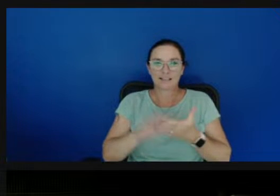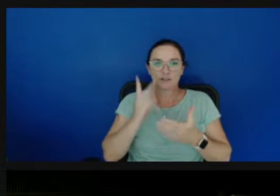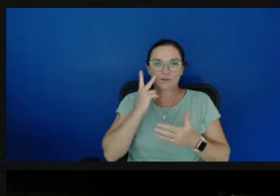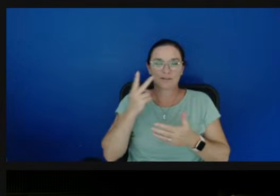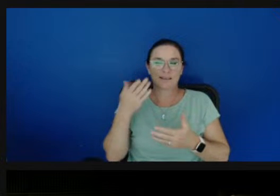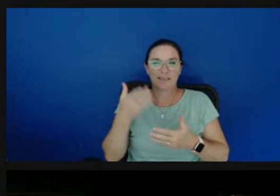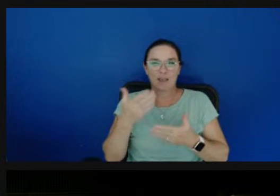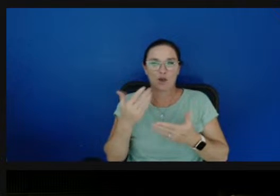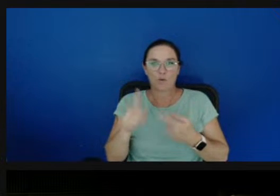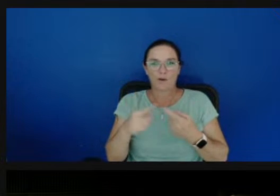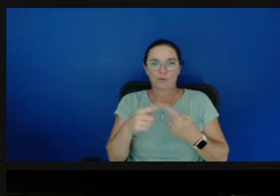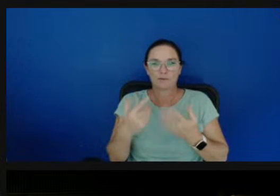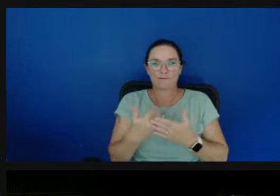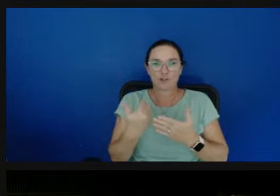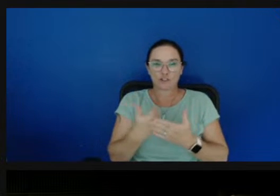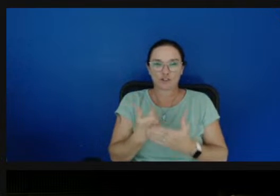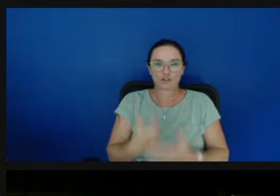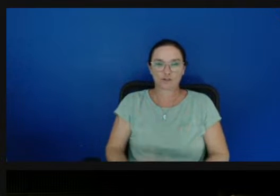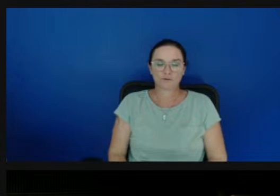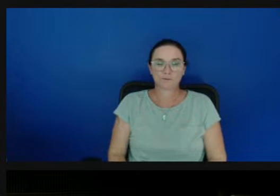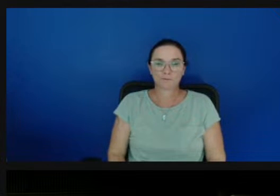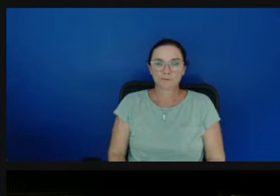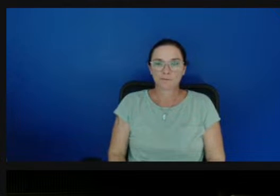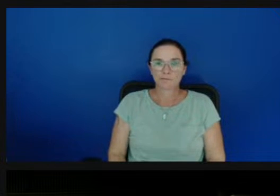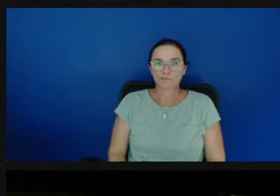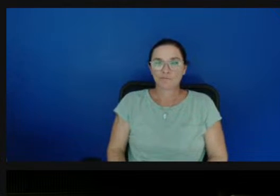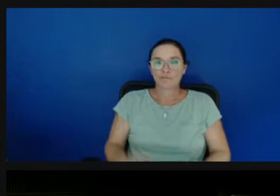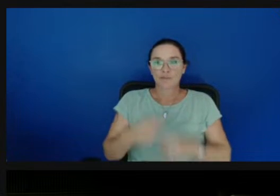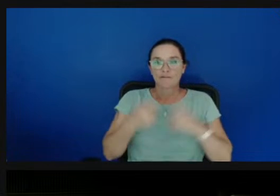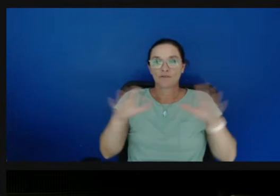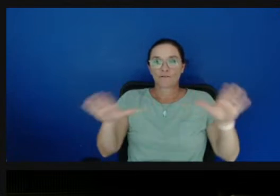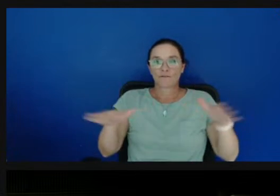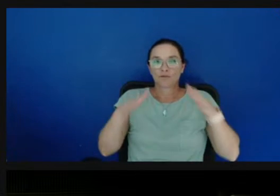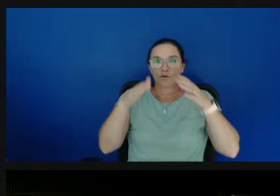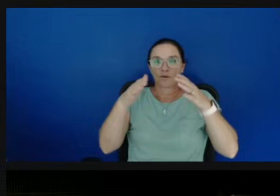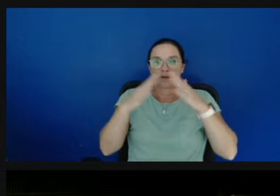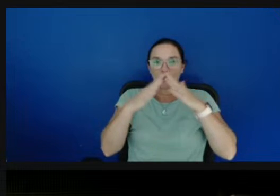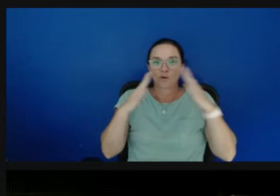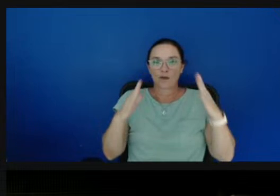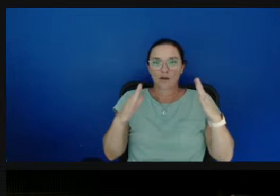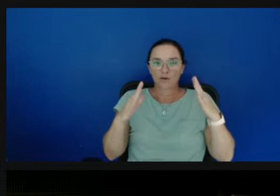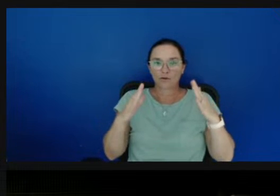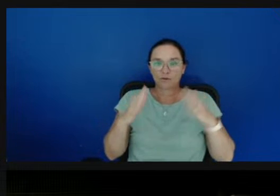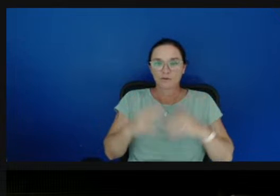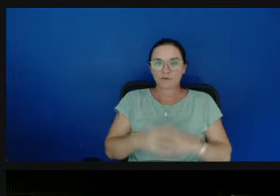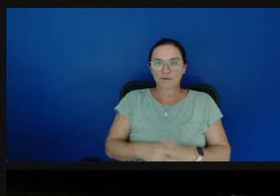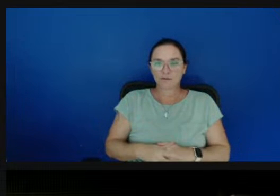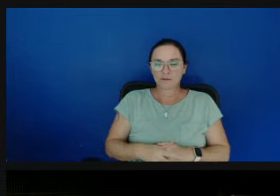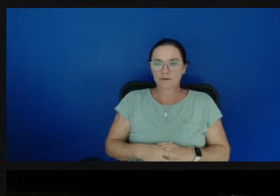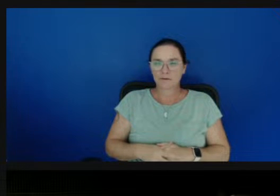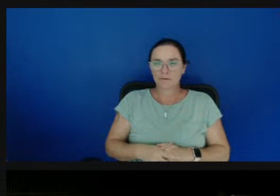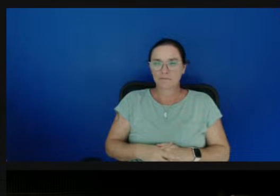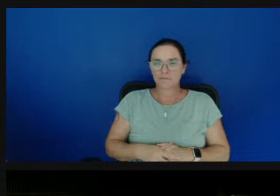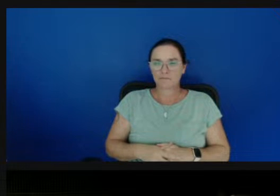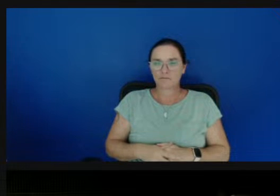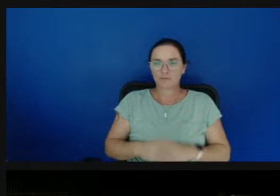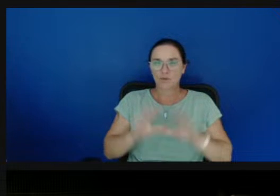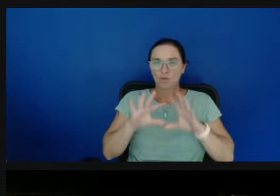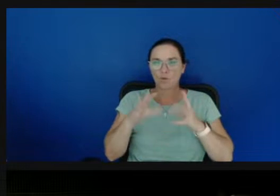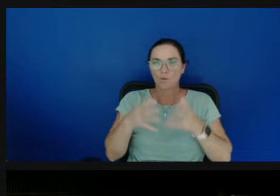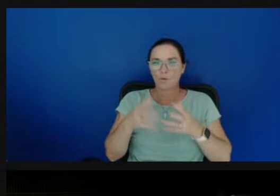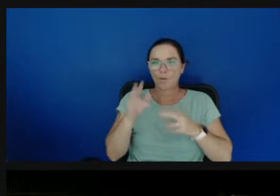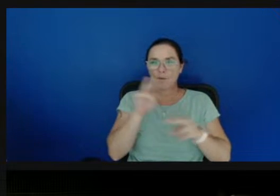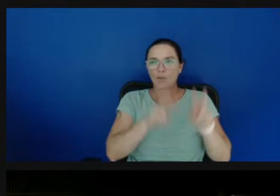it. All right, from Volcano House, a view of a group looking at one of those